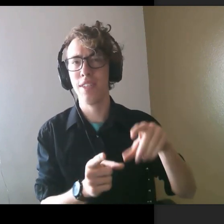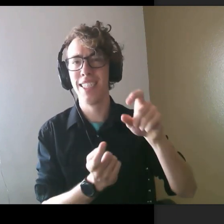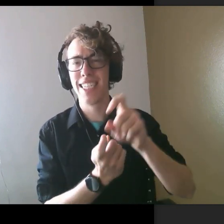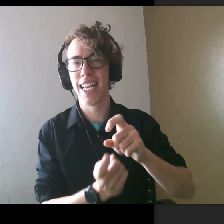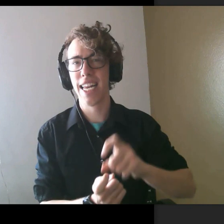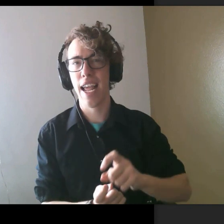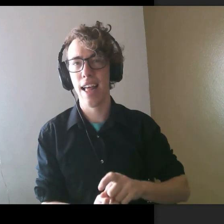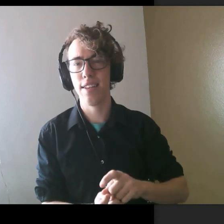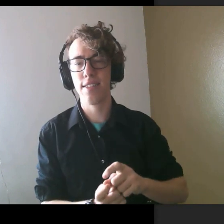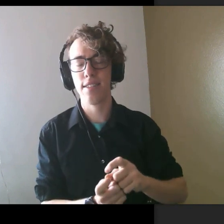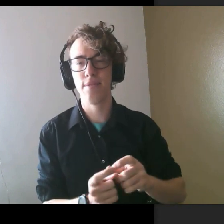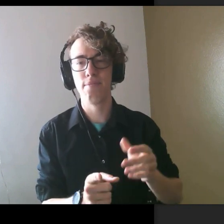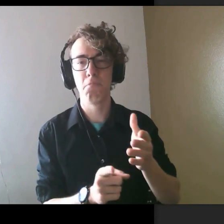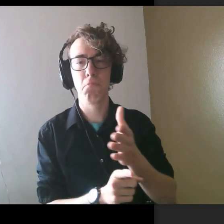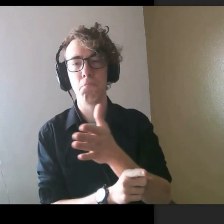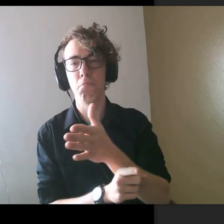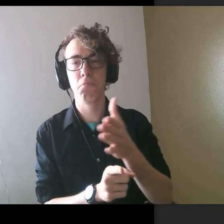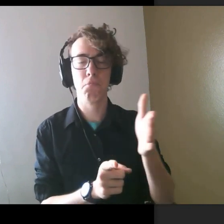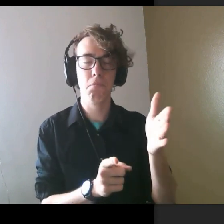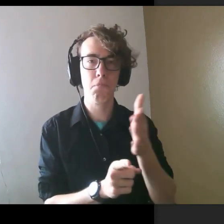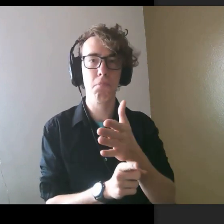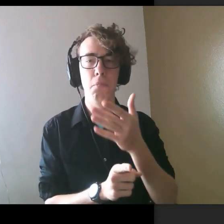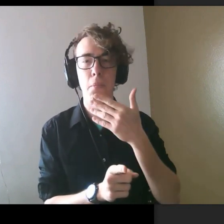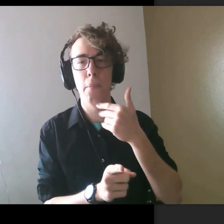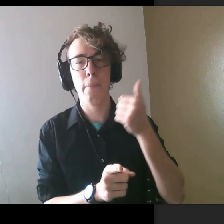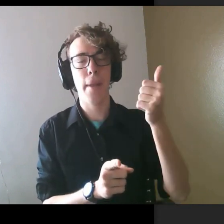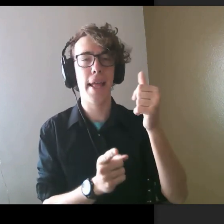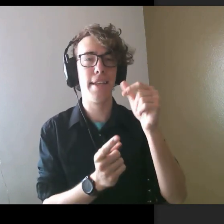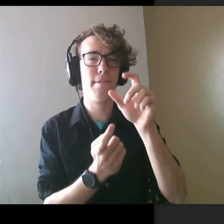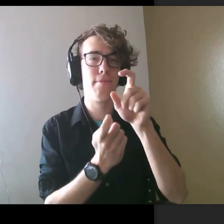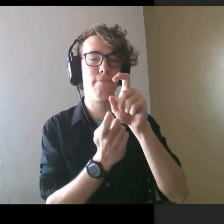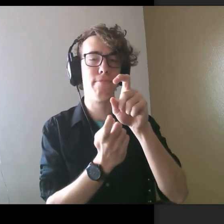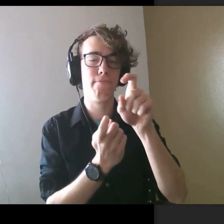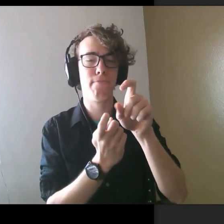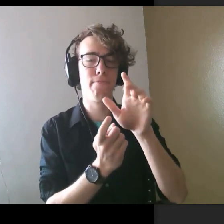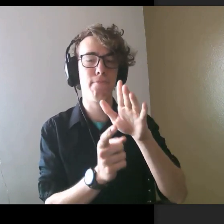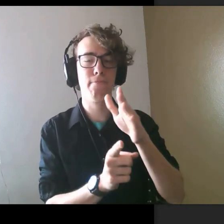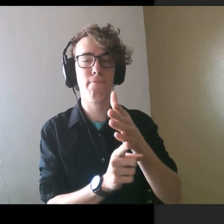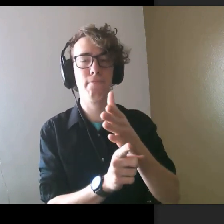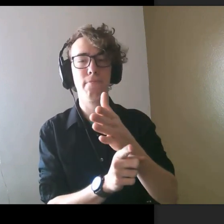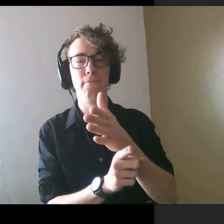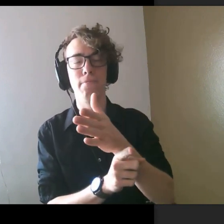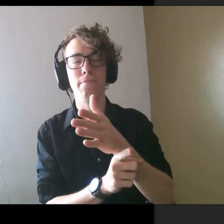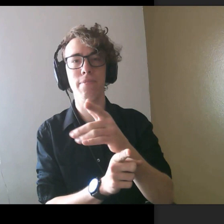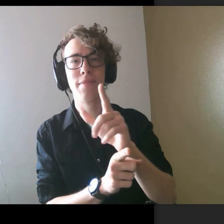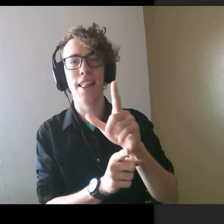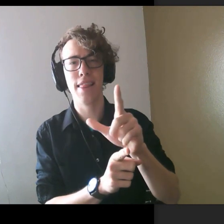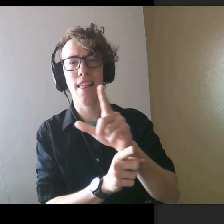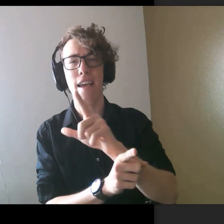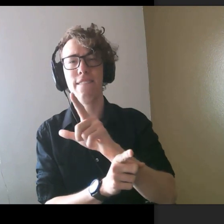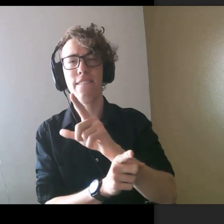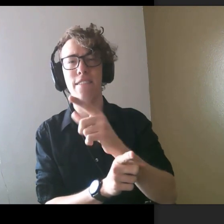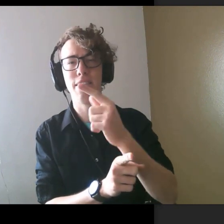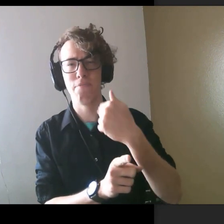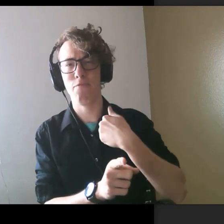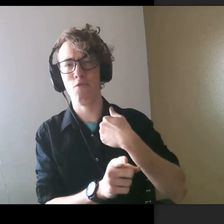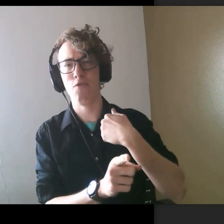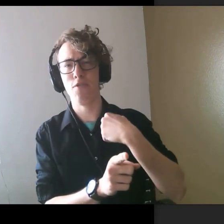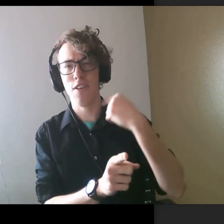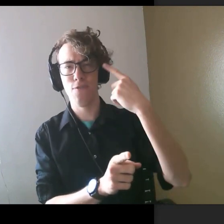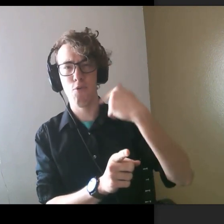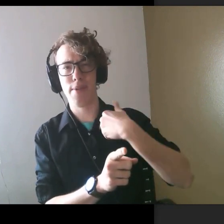is by the lens. So I'm going to agree it's going to be just a little bit probably to the left of